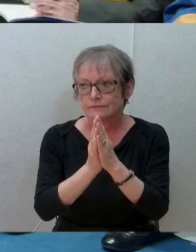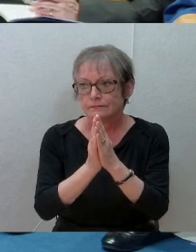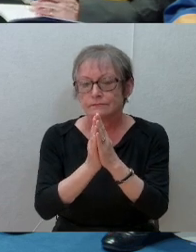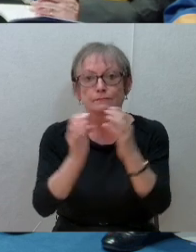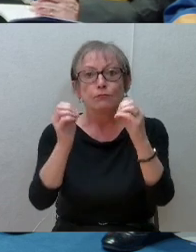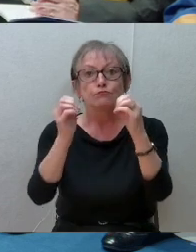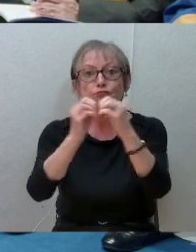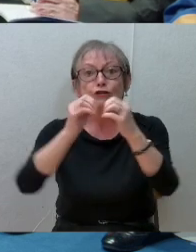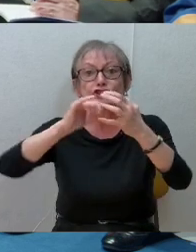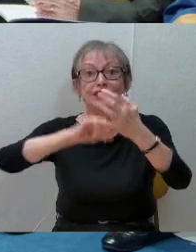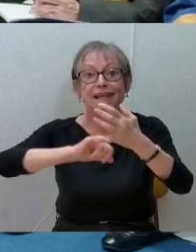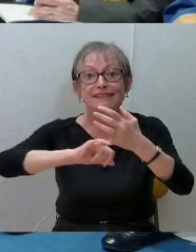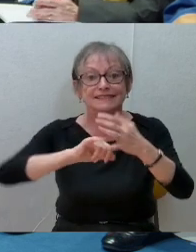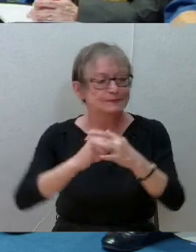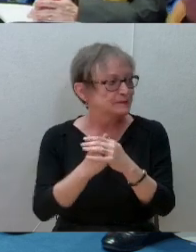Brooke Shields.